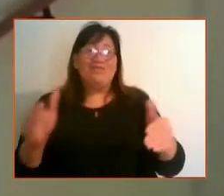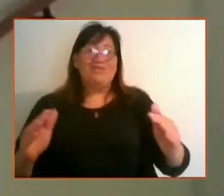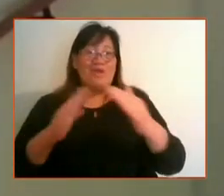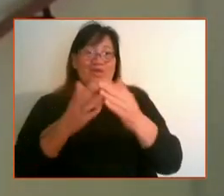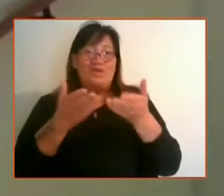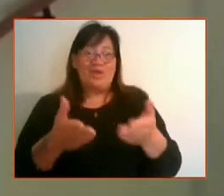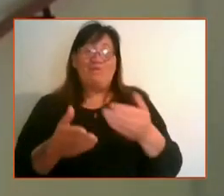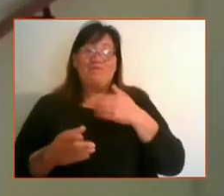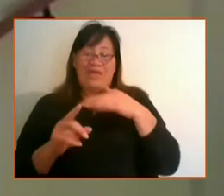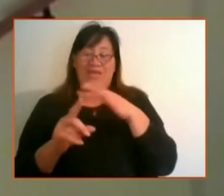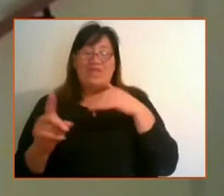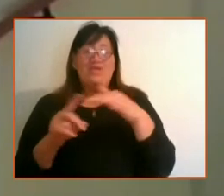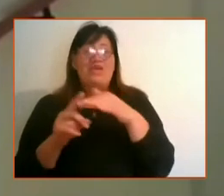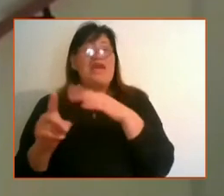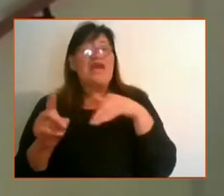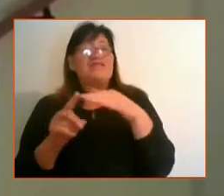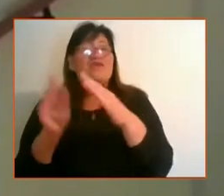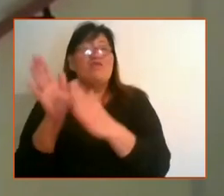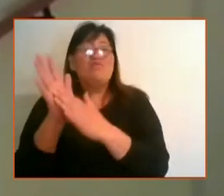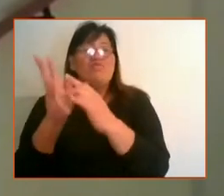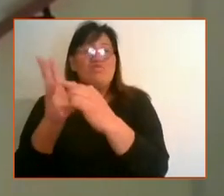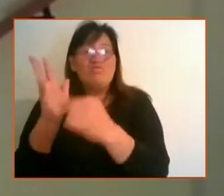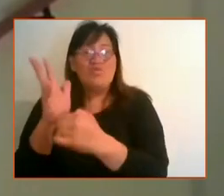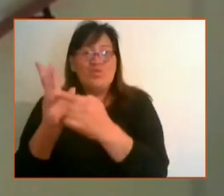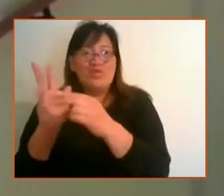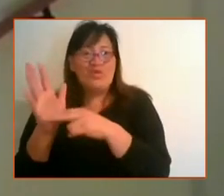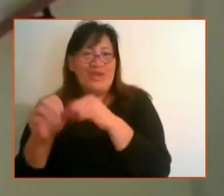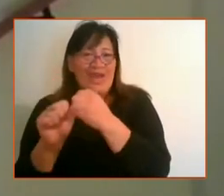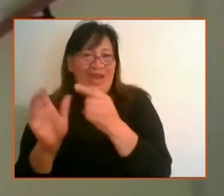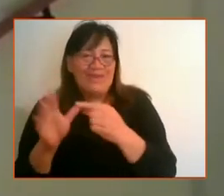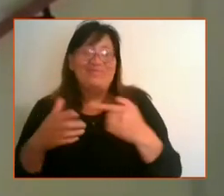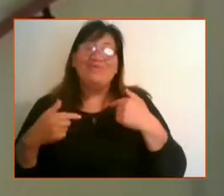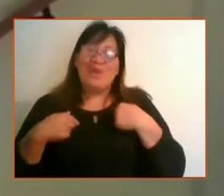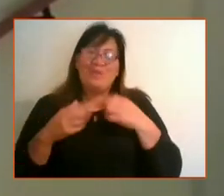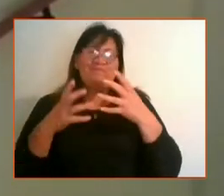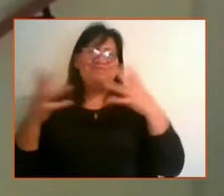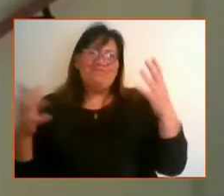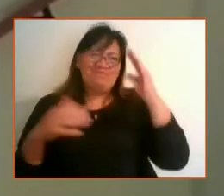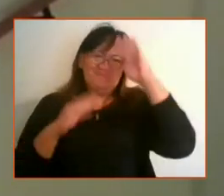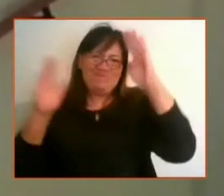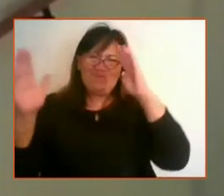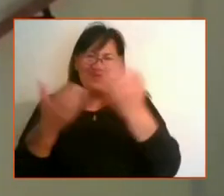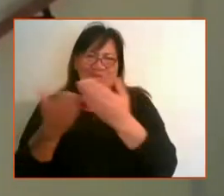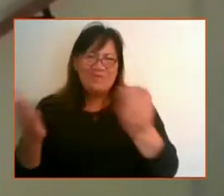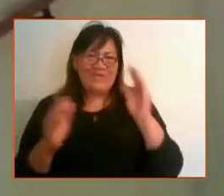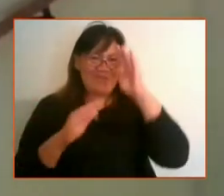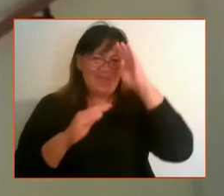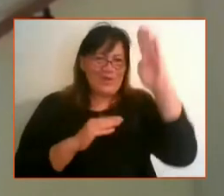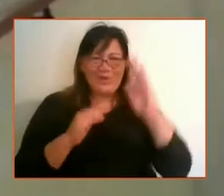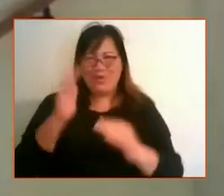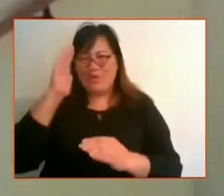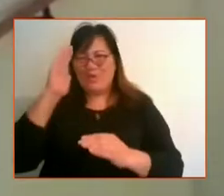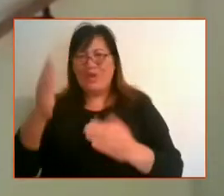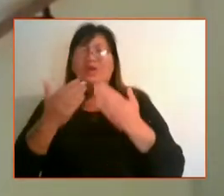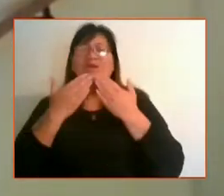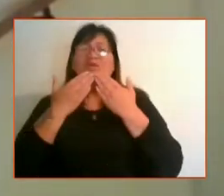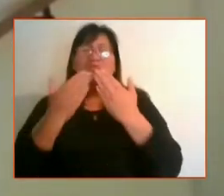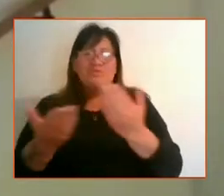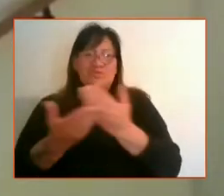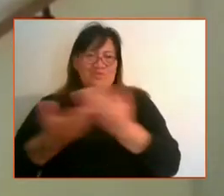iwi, ko Miriama Kamo, tōku ingoa. A nā reira, e te iwi tēnei te mihi nunui ki a koutou, tēnā koutou, tēnā koutou, tēnā rā koutou